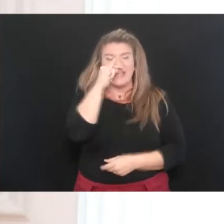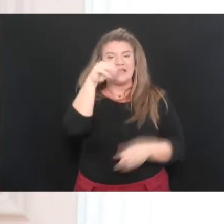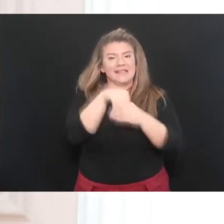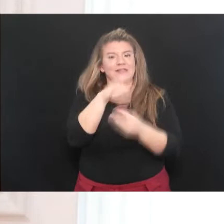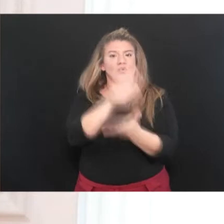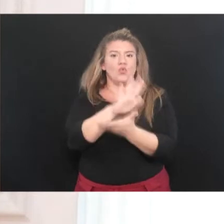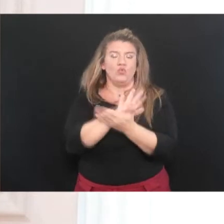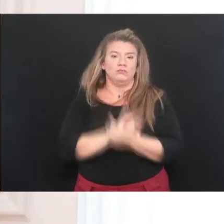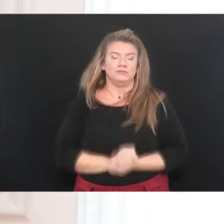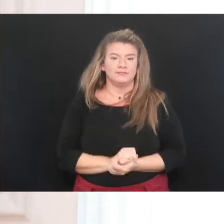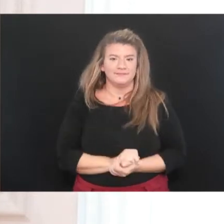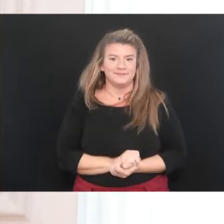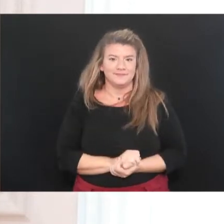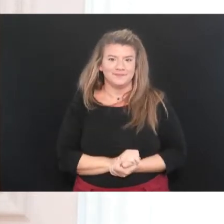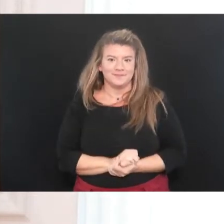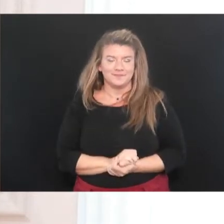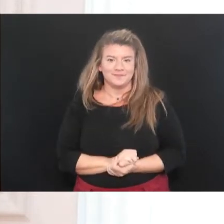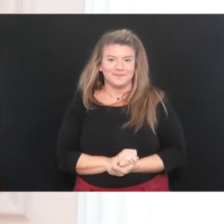school.